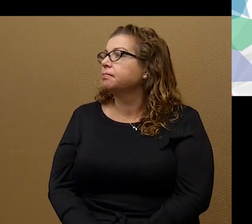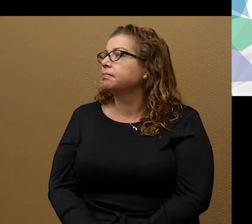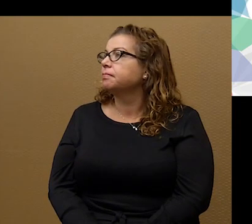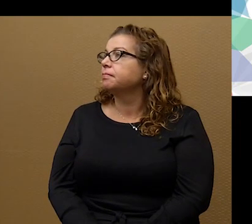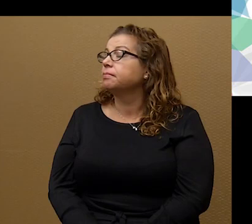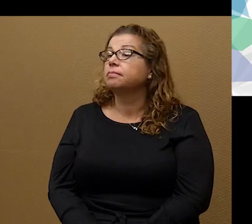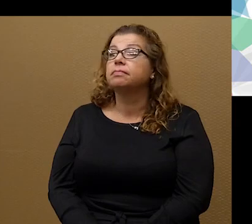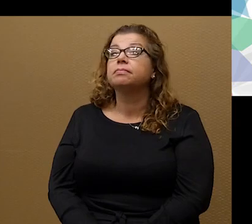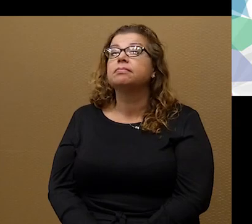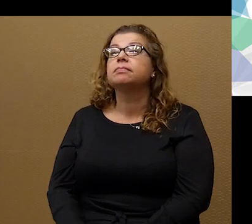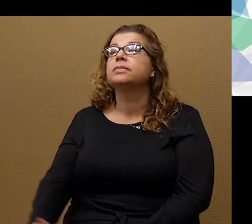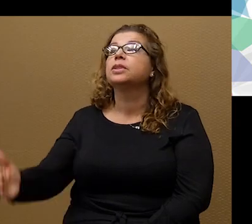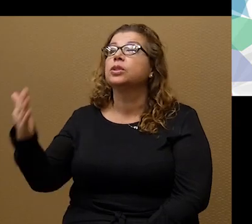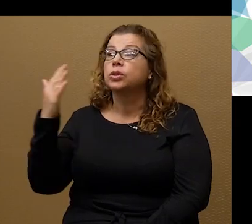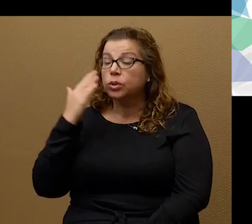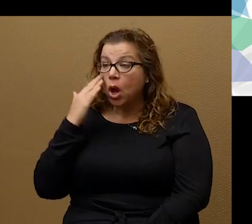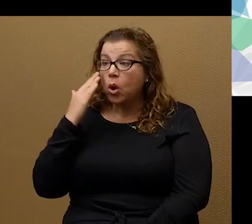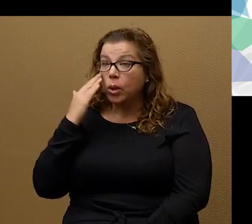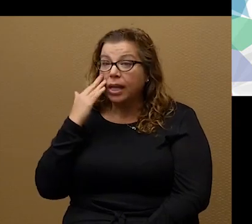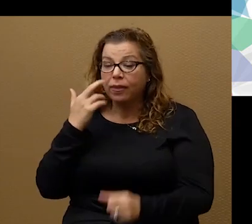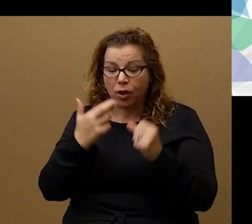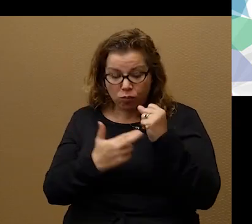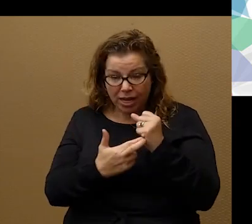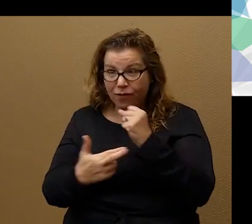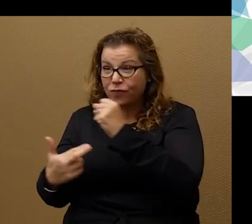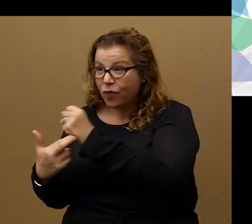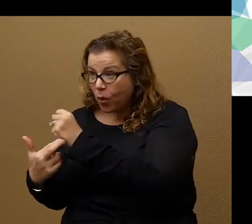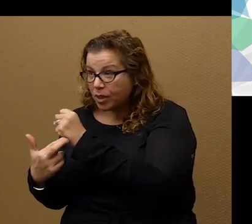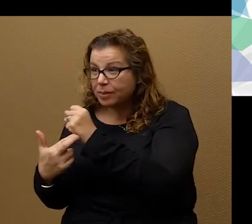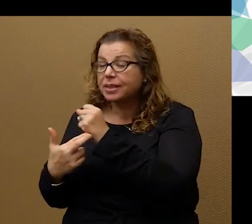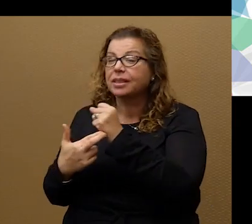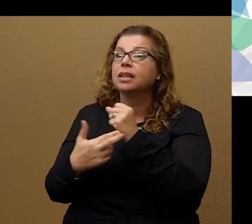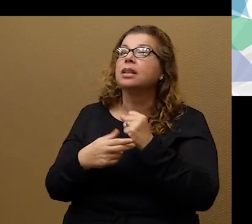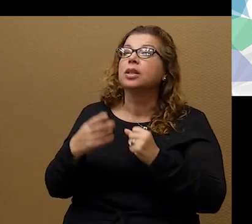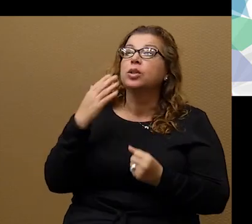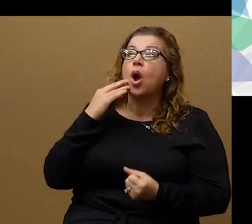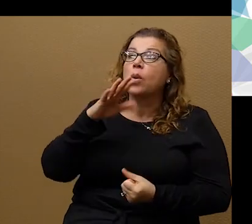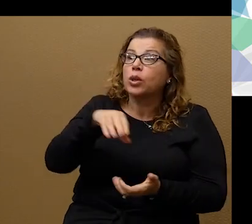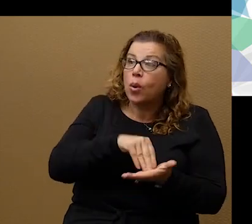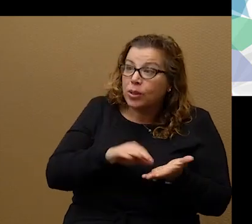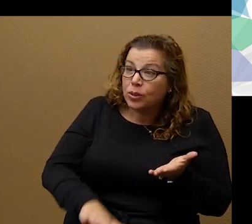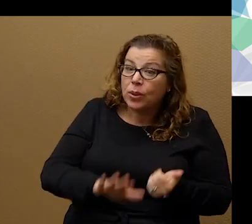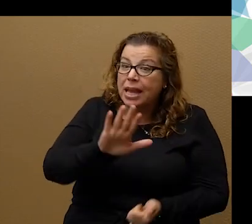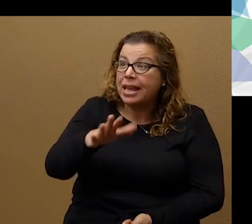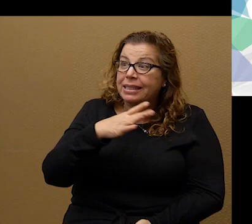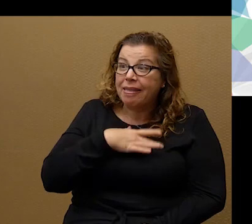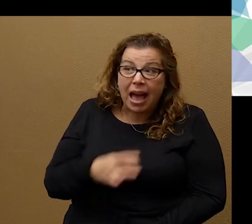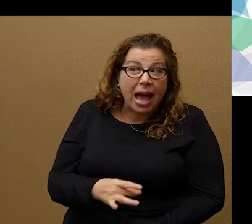So just knowing the reinforcers, knowing what your kid likes and doesn't like,